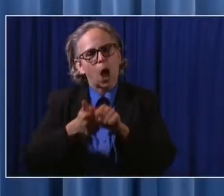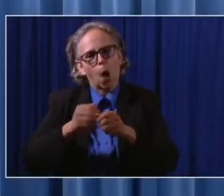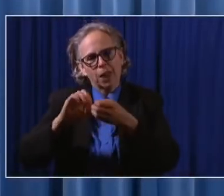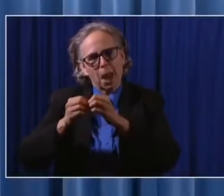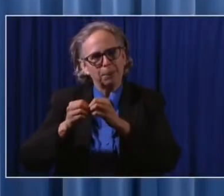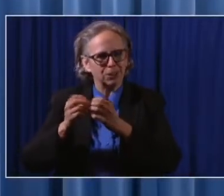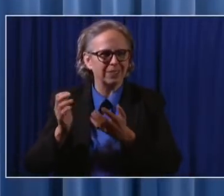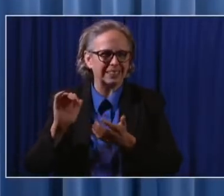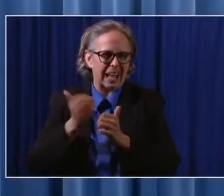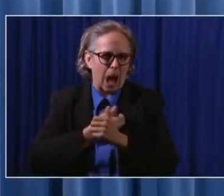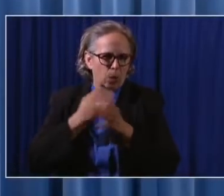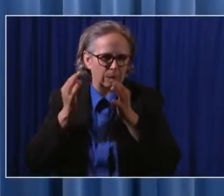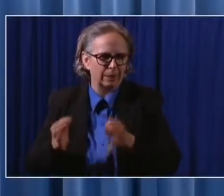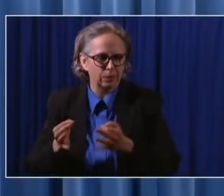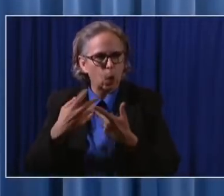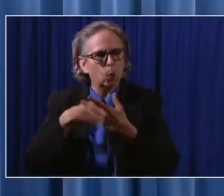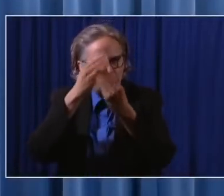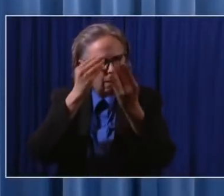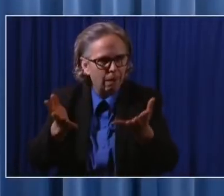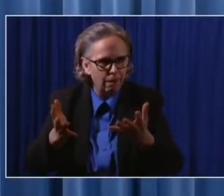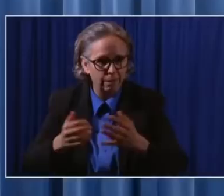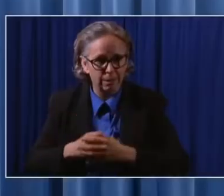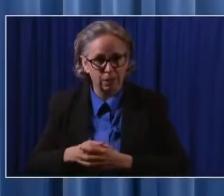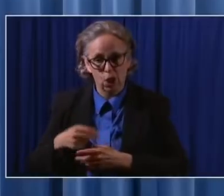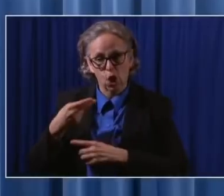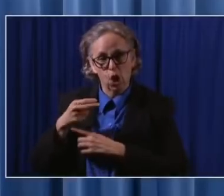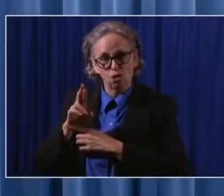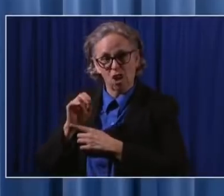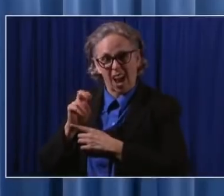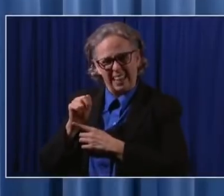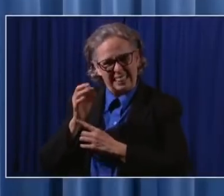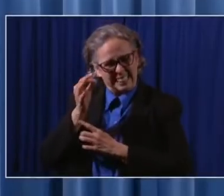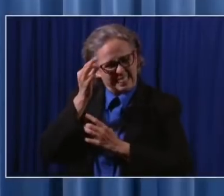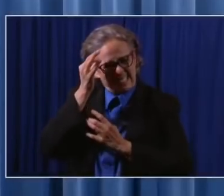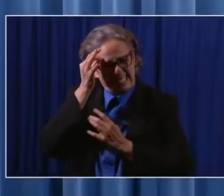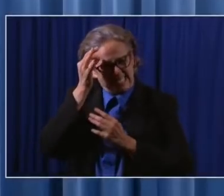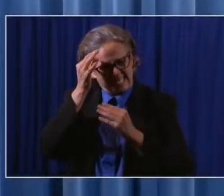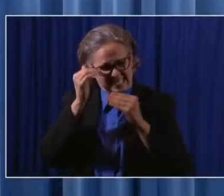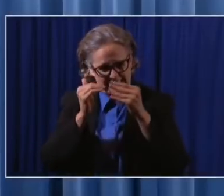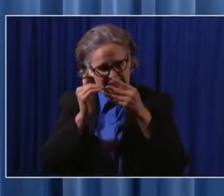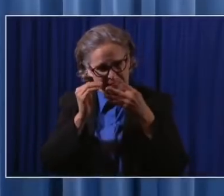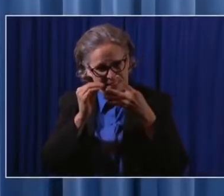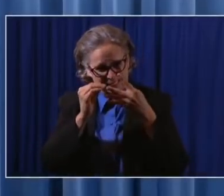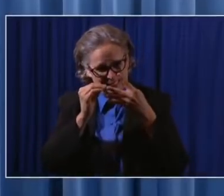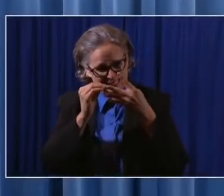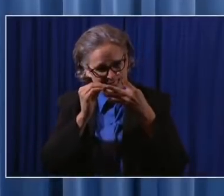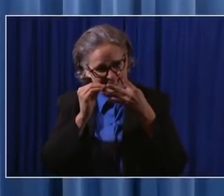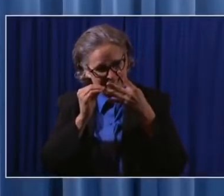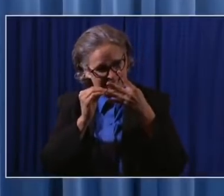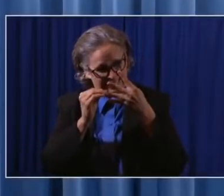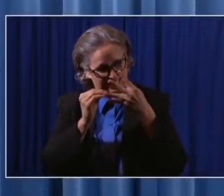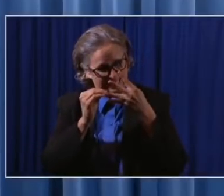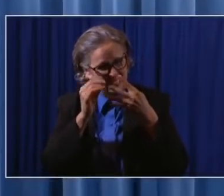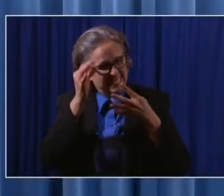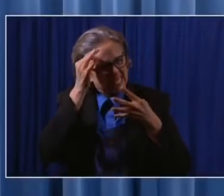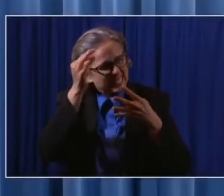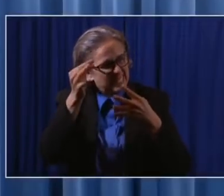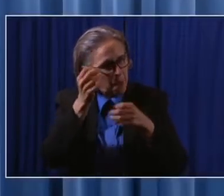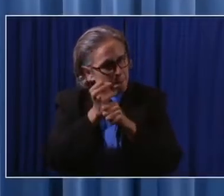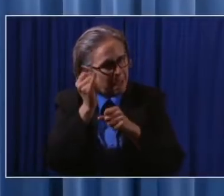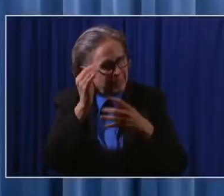numbers are. They're very close for Huron County, but they're slightly under until they move back. They move back to the lower color, to